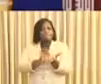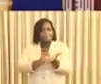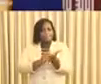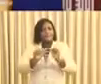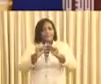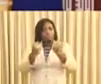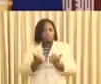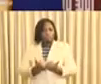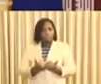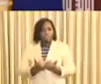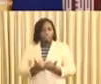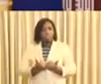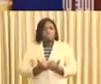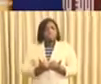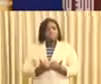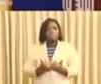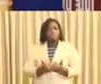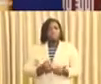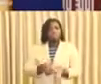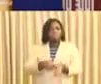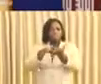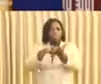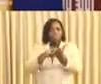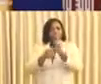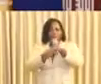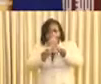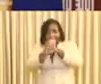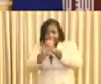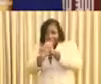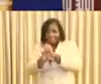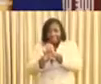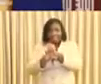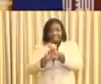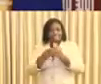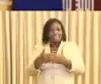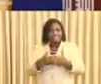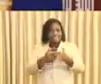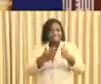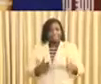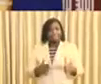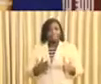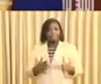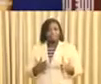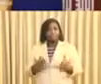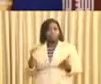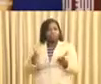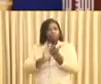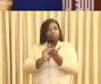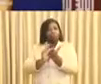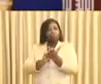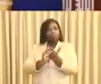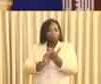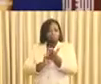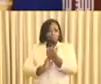of the media, and the leadership of the National Union of Ghana Students, NUCS, and its affiliated